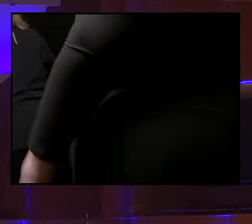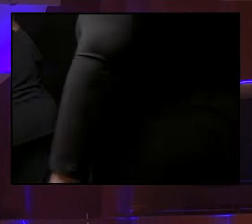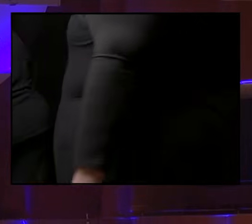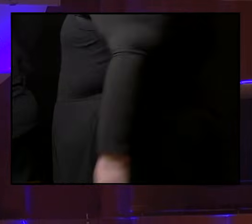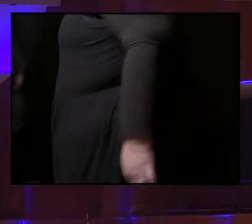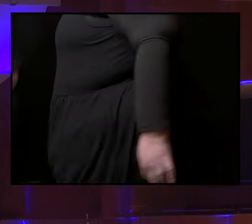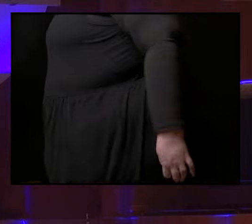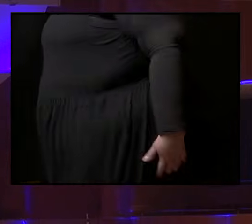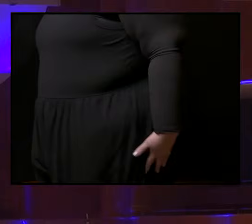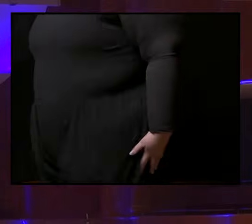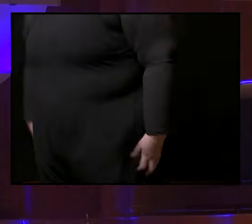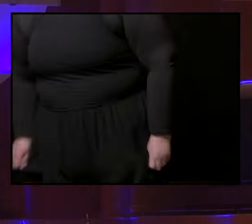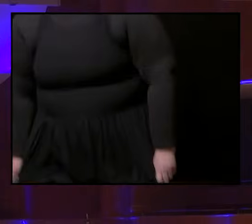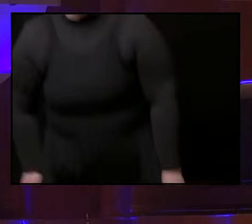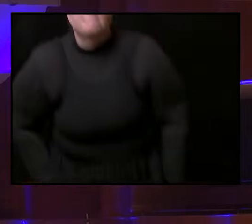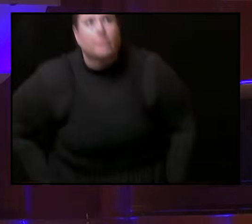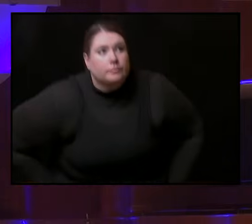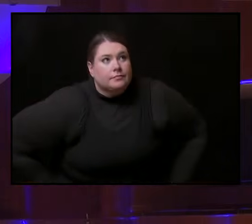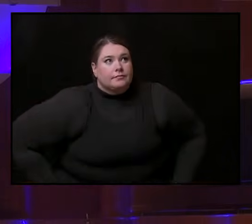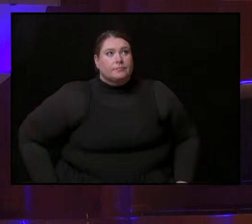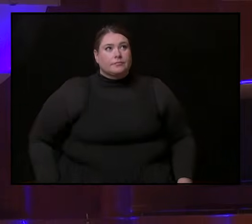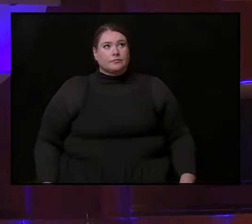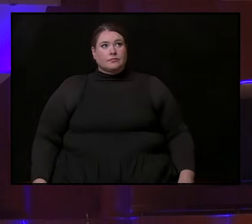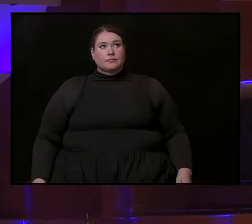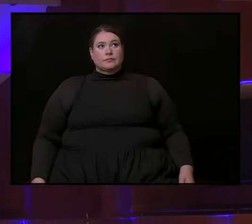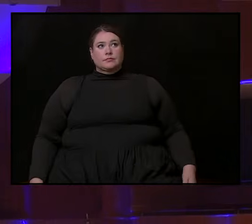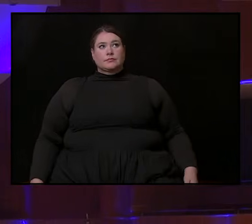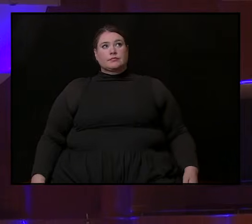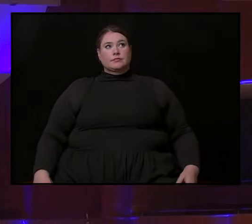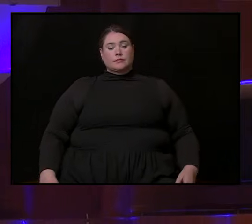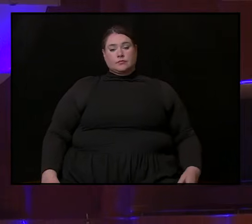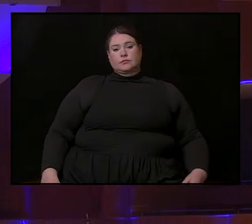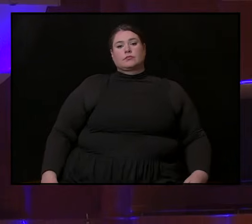Okay, do you want to do it on this side or that side?